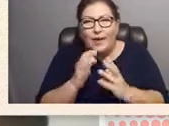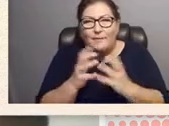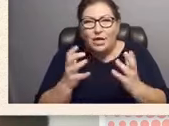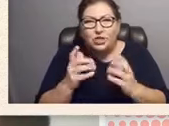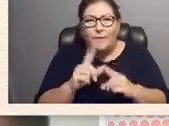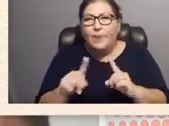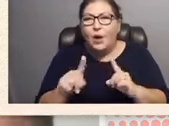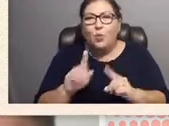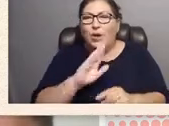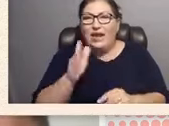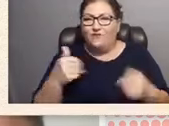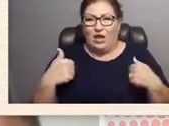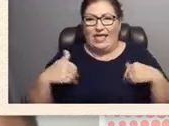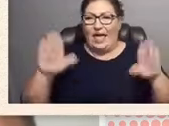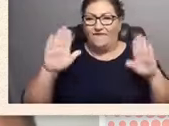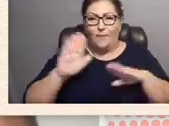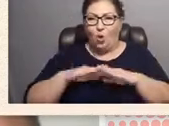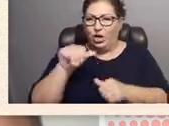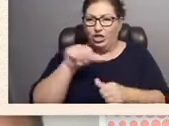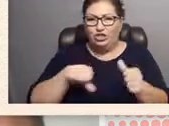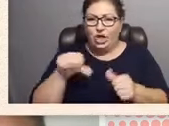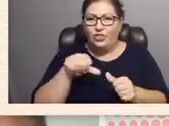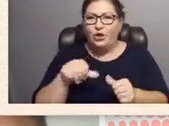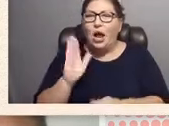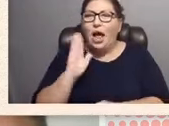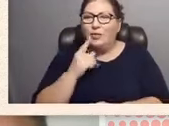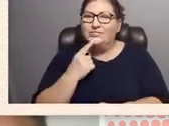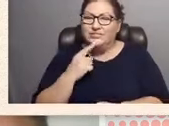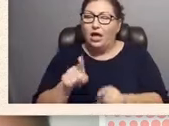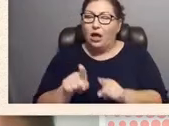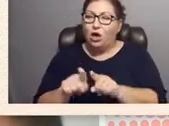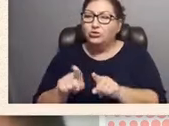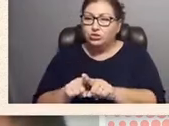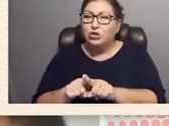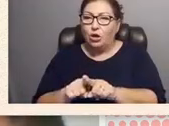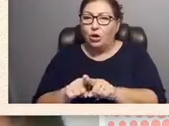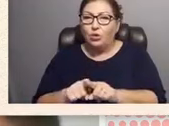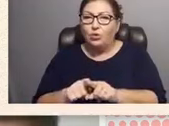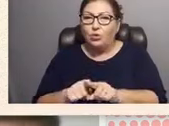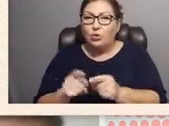other. Yeah, I would say also is that no matter what